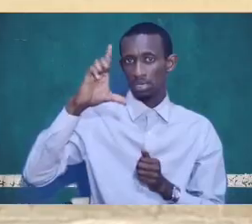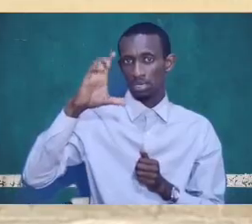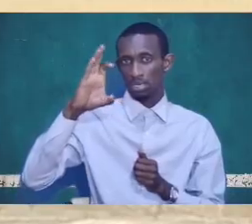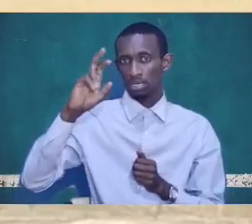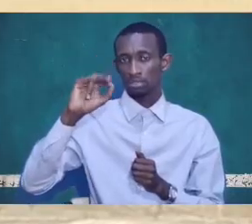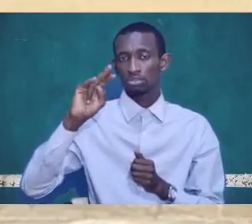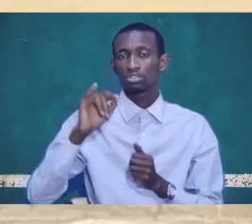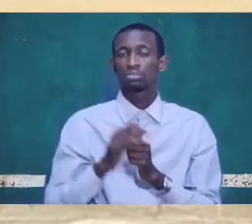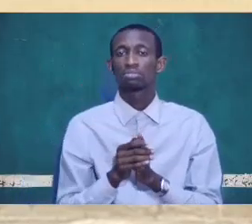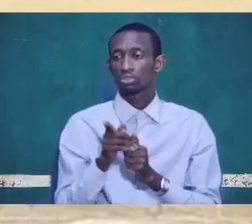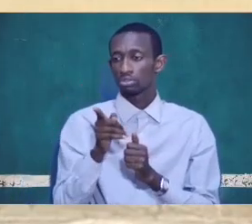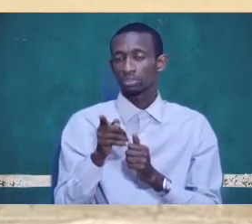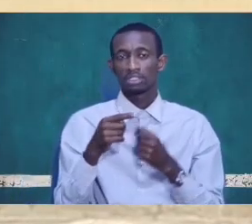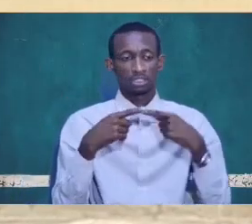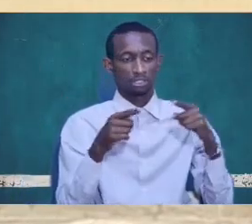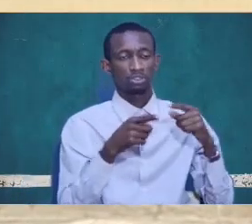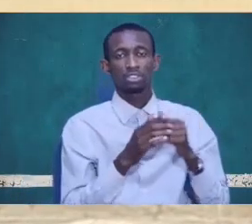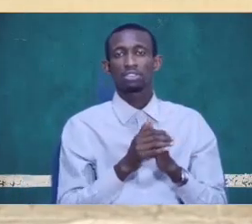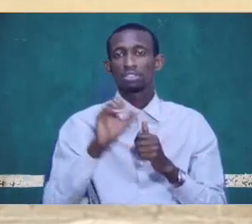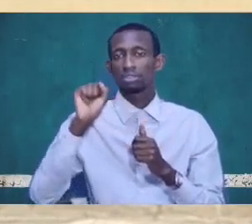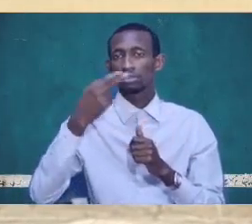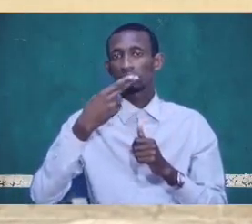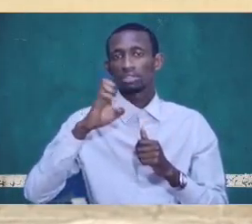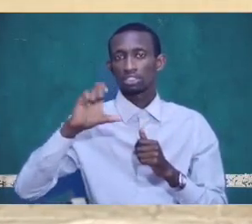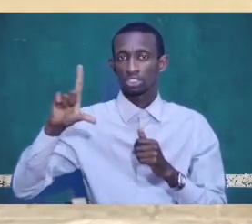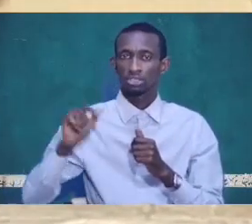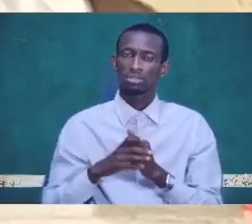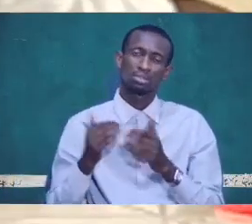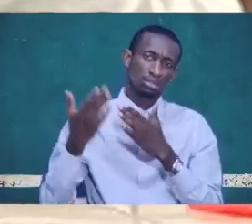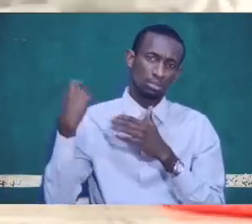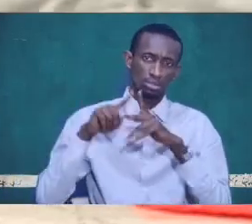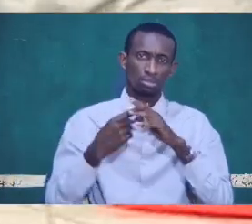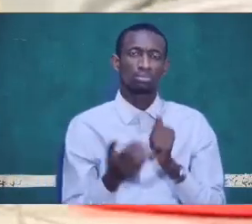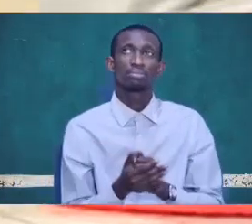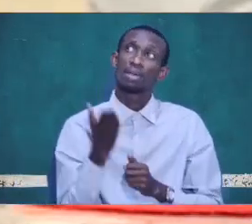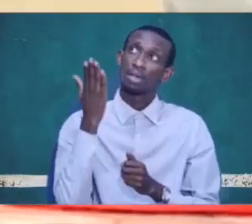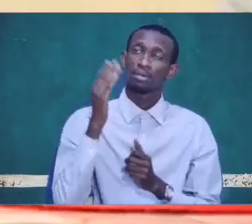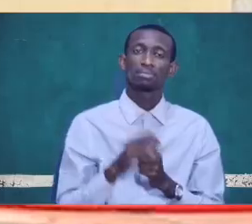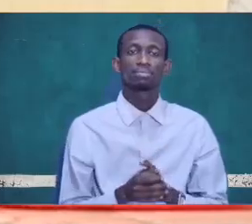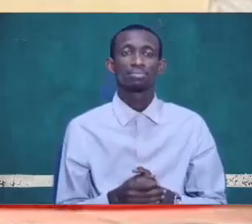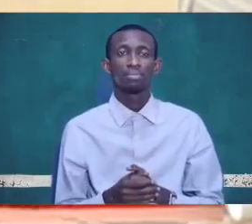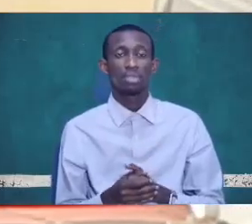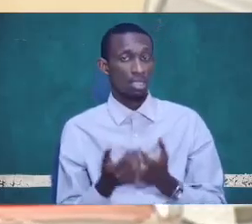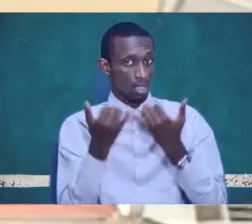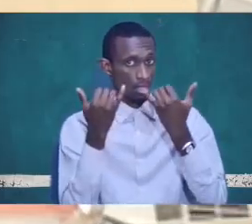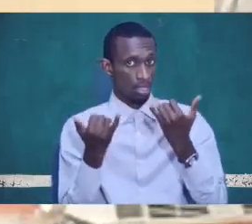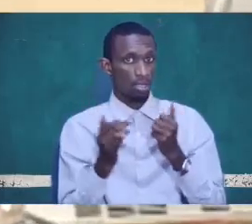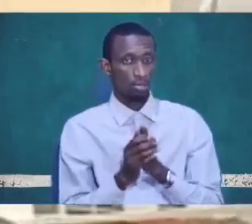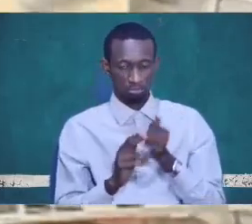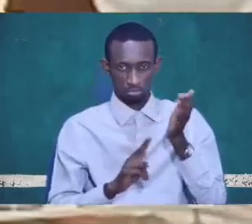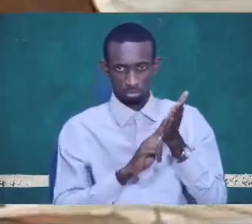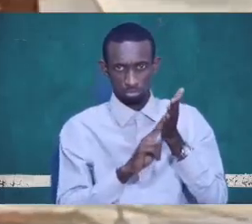levels, those different shells? We have started here, but now we are going to